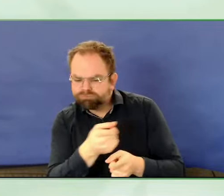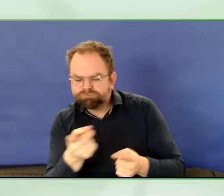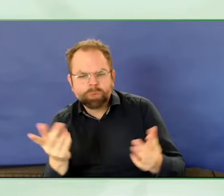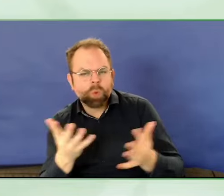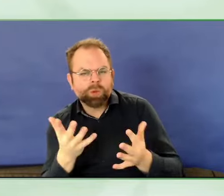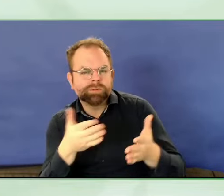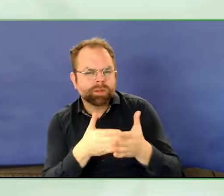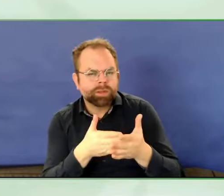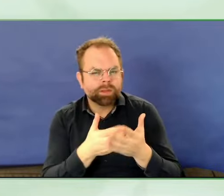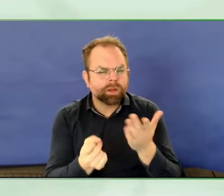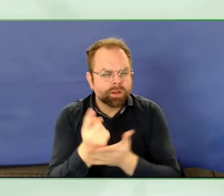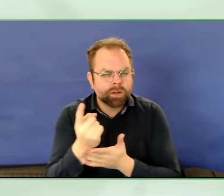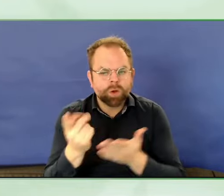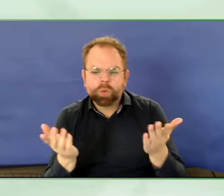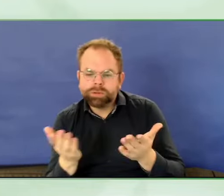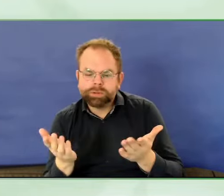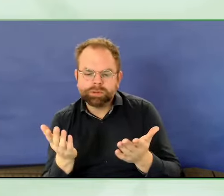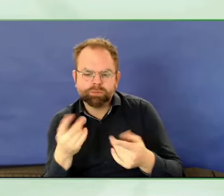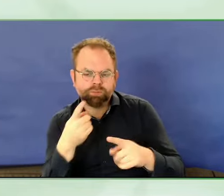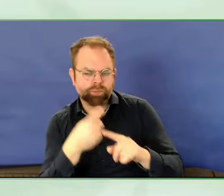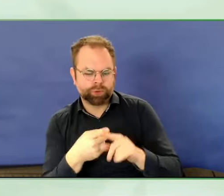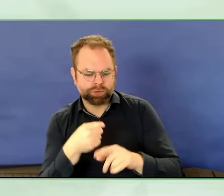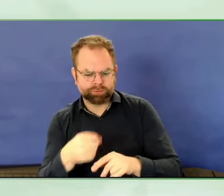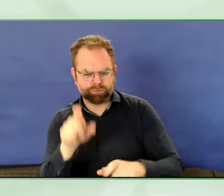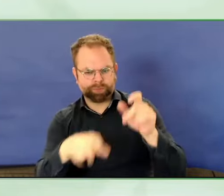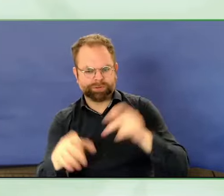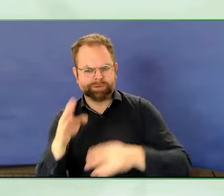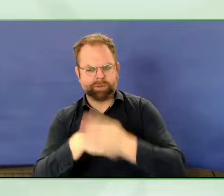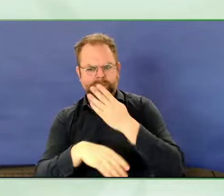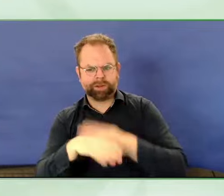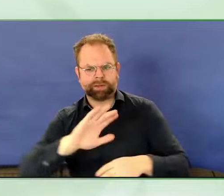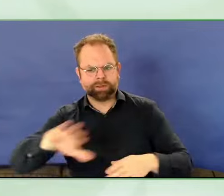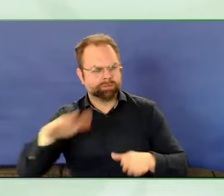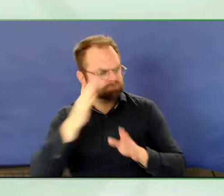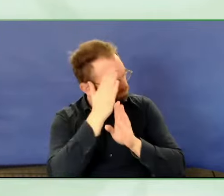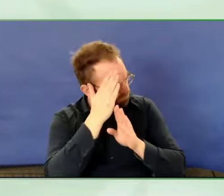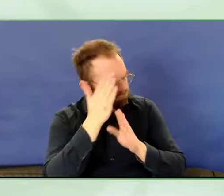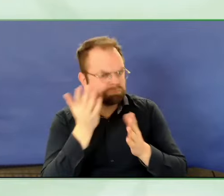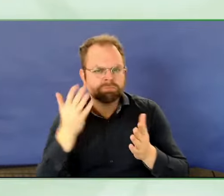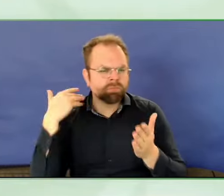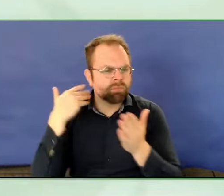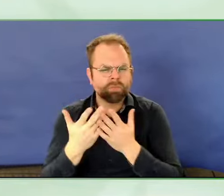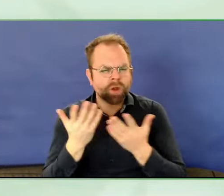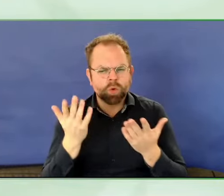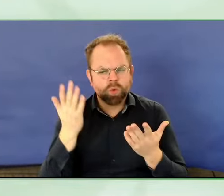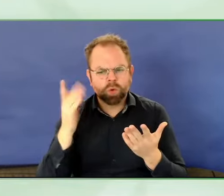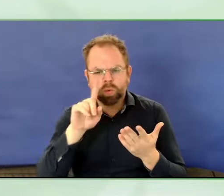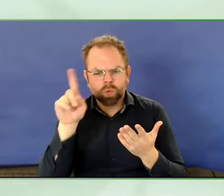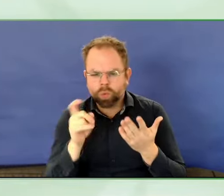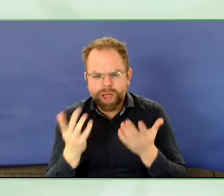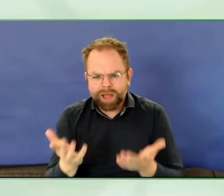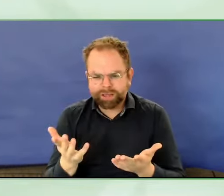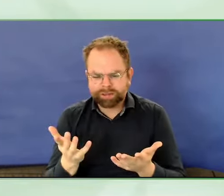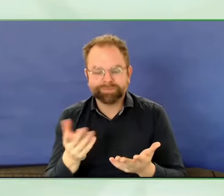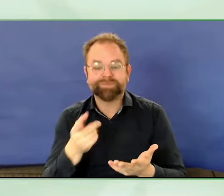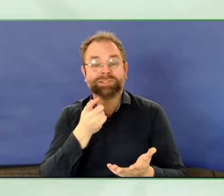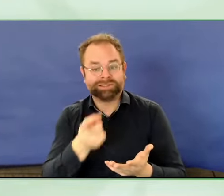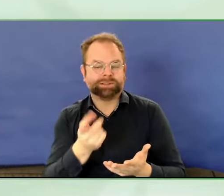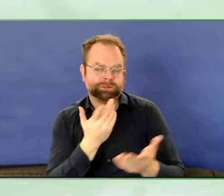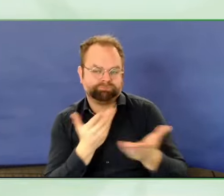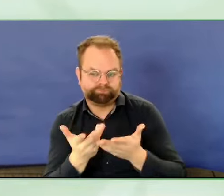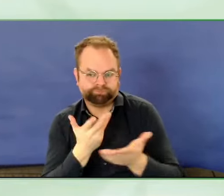it is like a global systematic same way of communication, of living